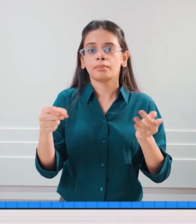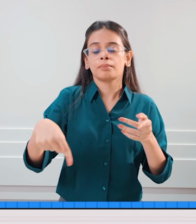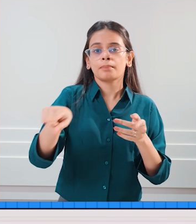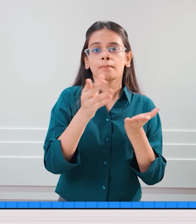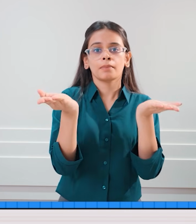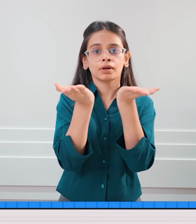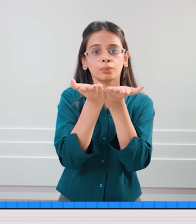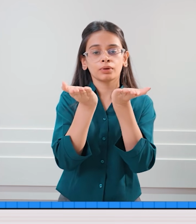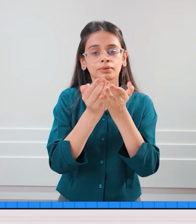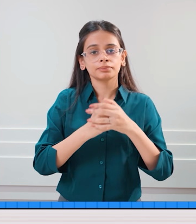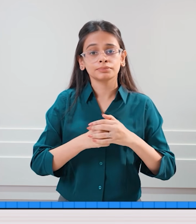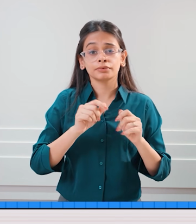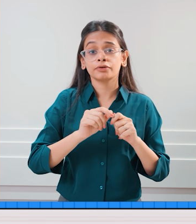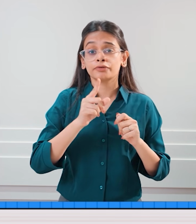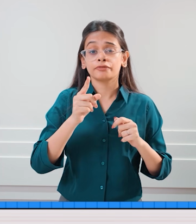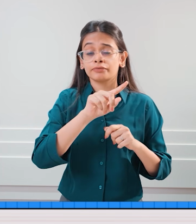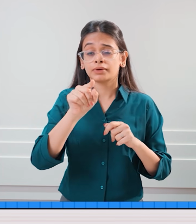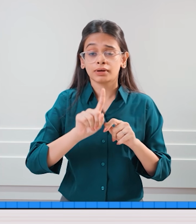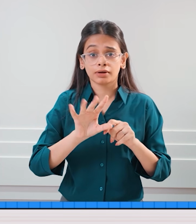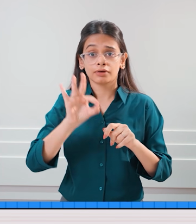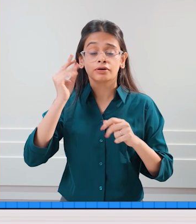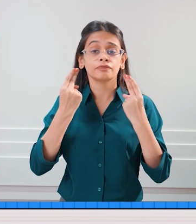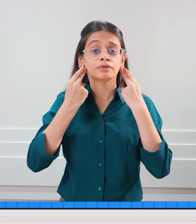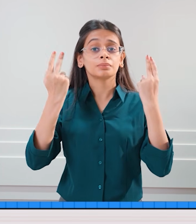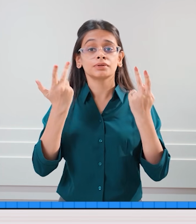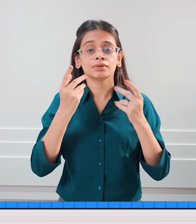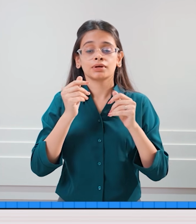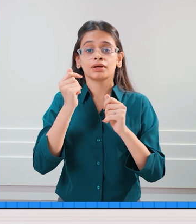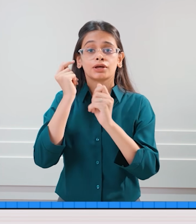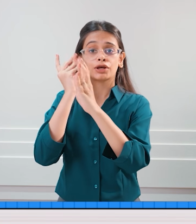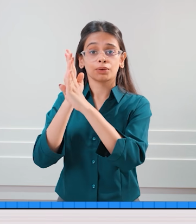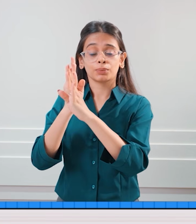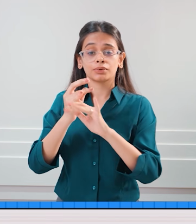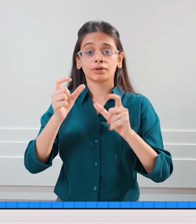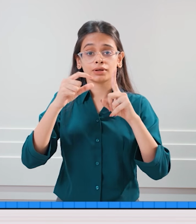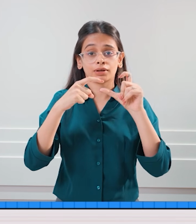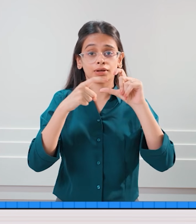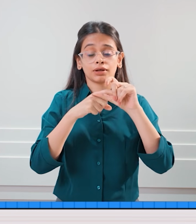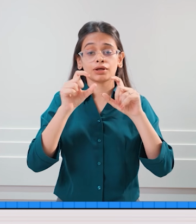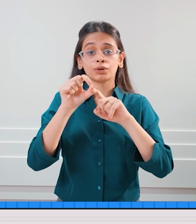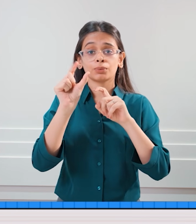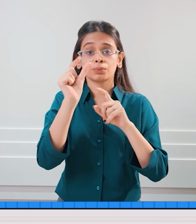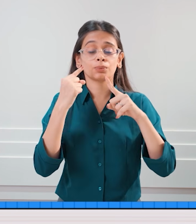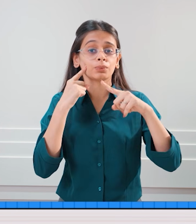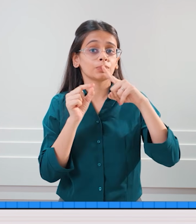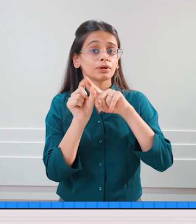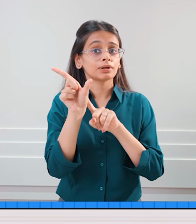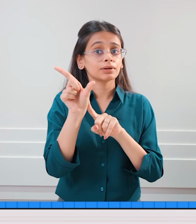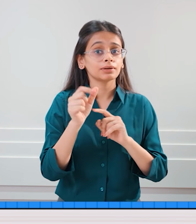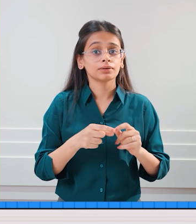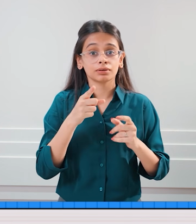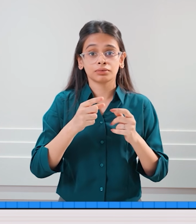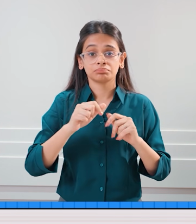The most liquid and popular of these assets is equity, but the largest is fixed income and bonds. Equity investments are risky as